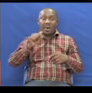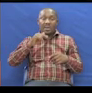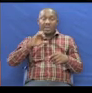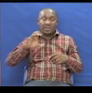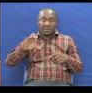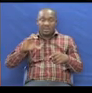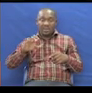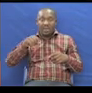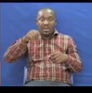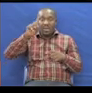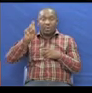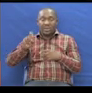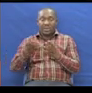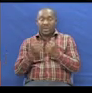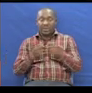middle term.